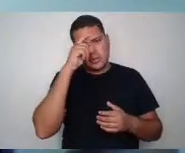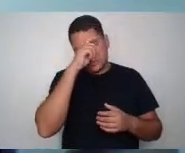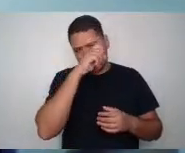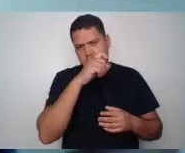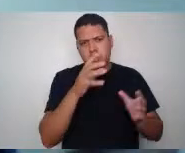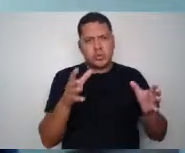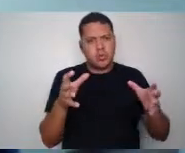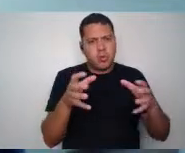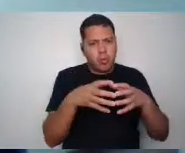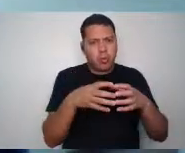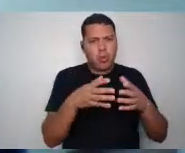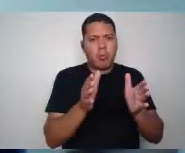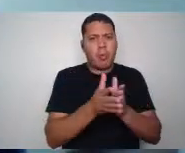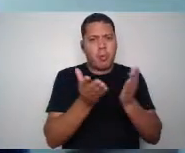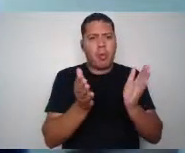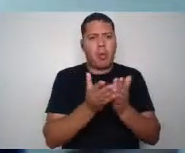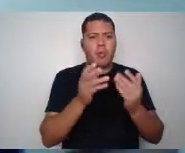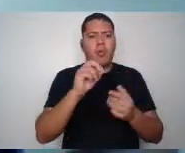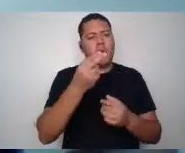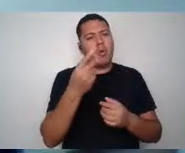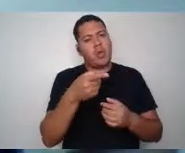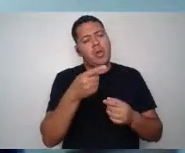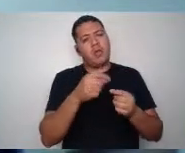having to take this test,